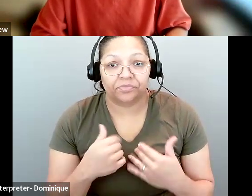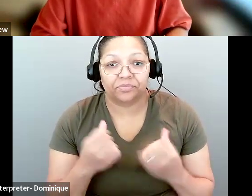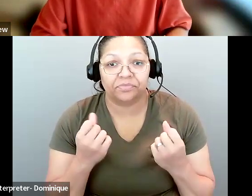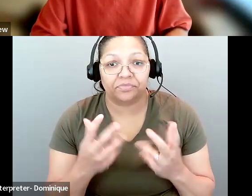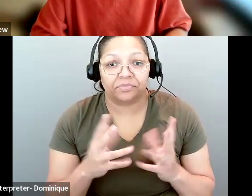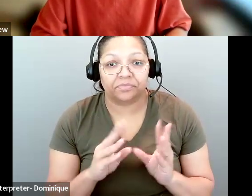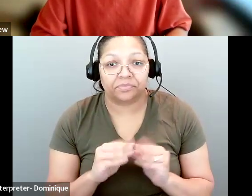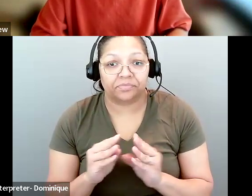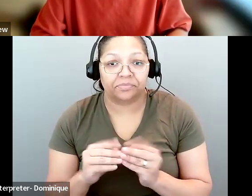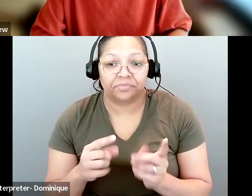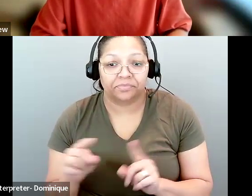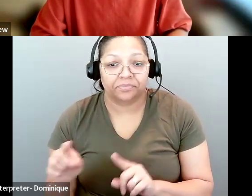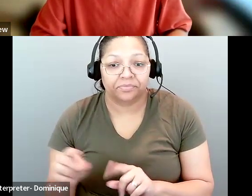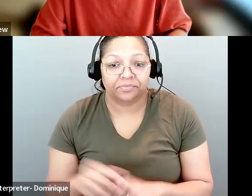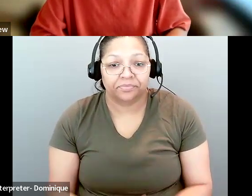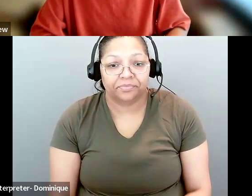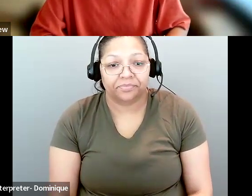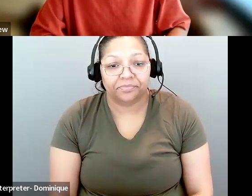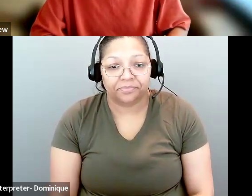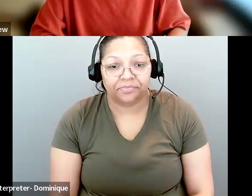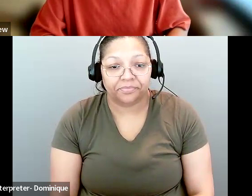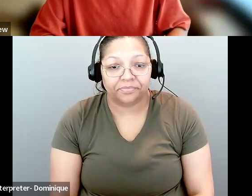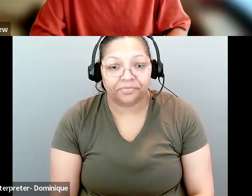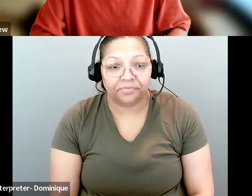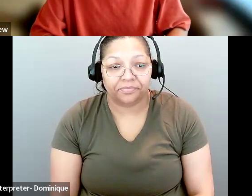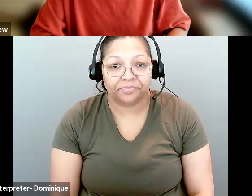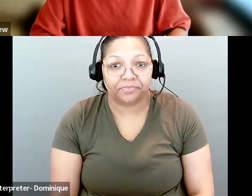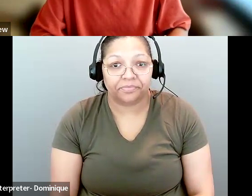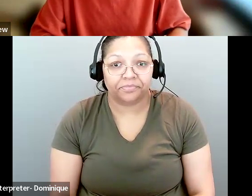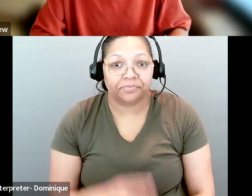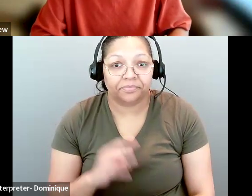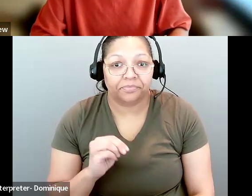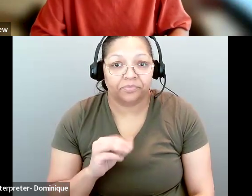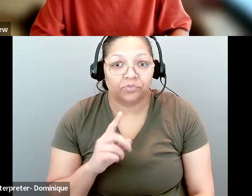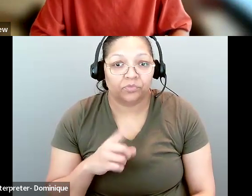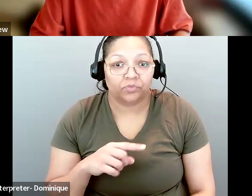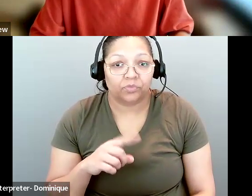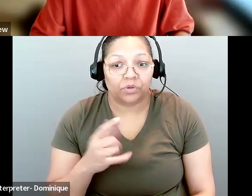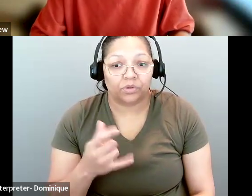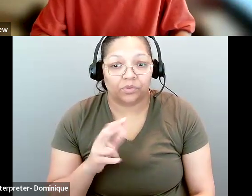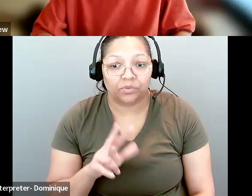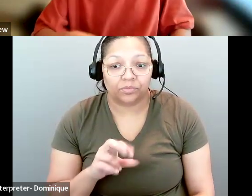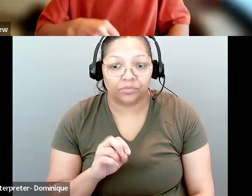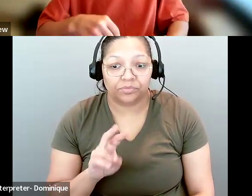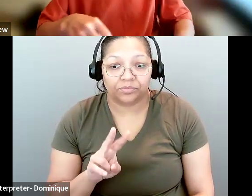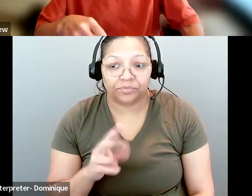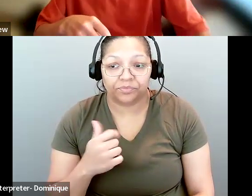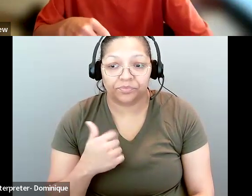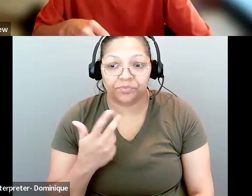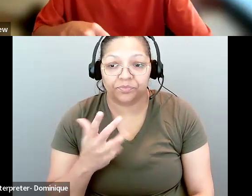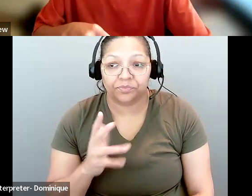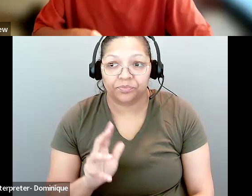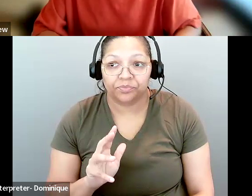meetings going on. yeah. Um, what is 302? I do not want to